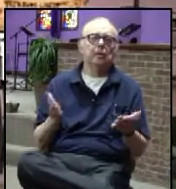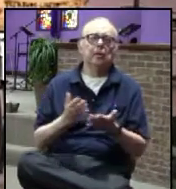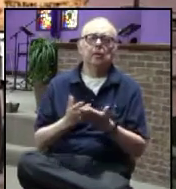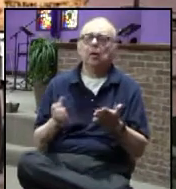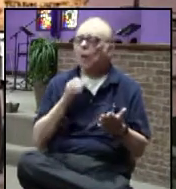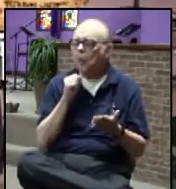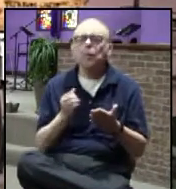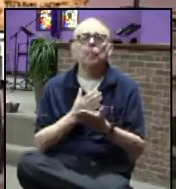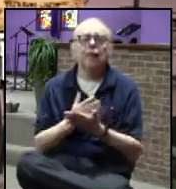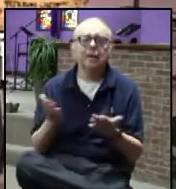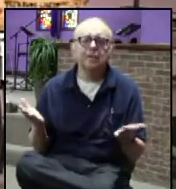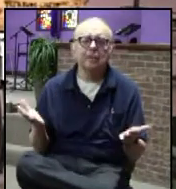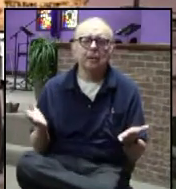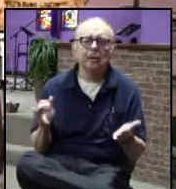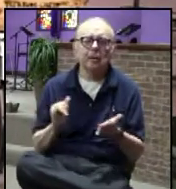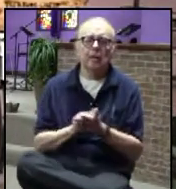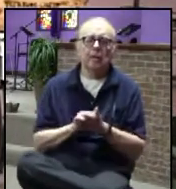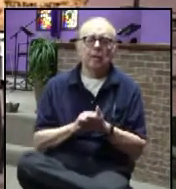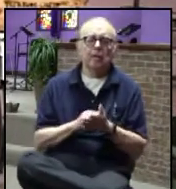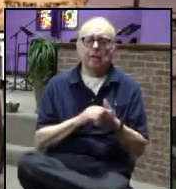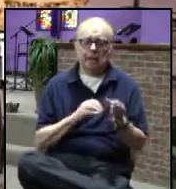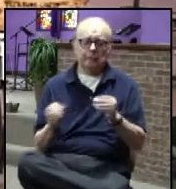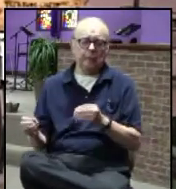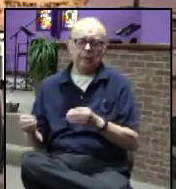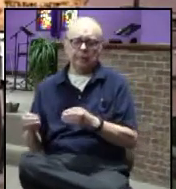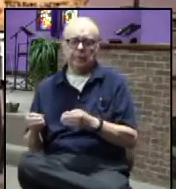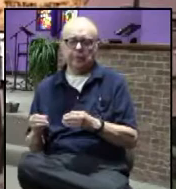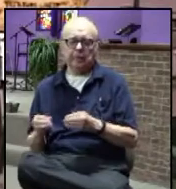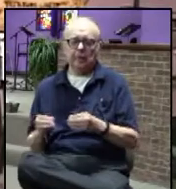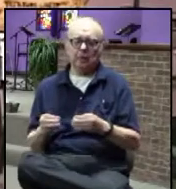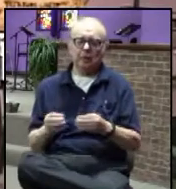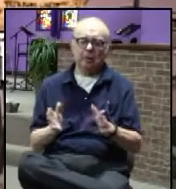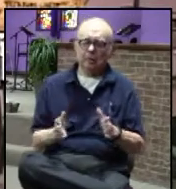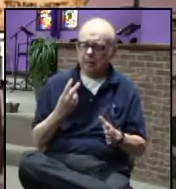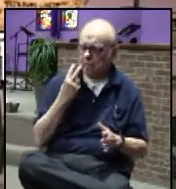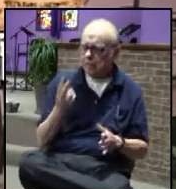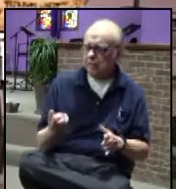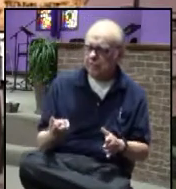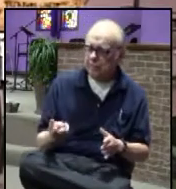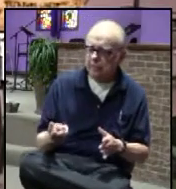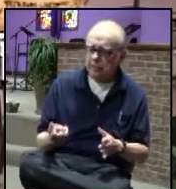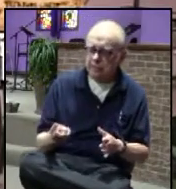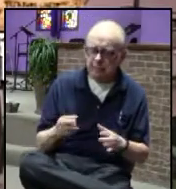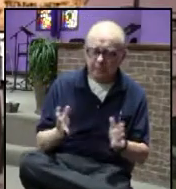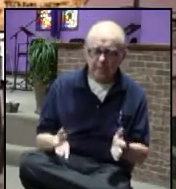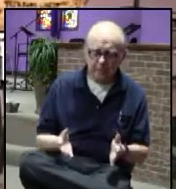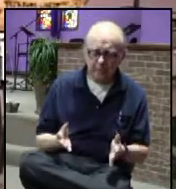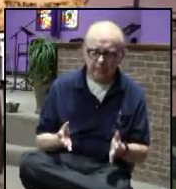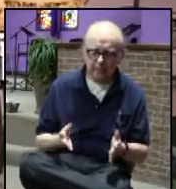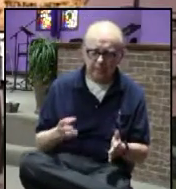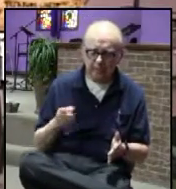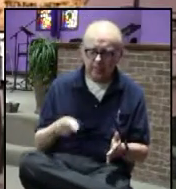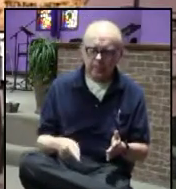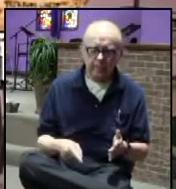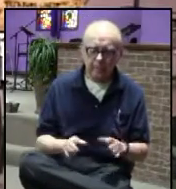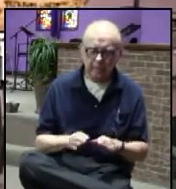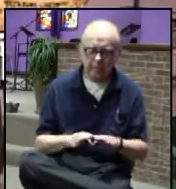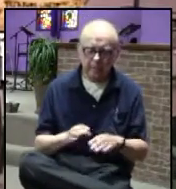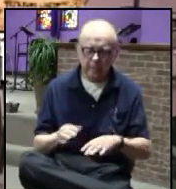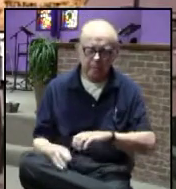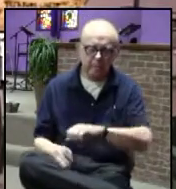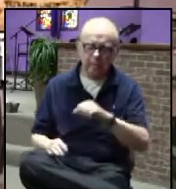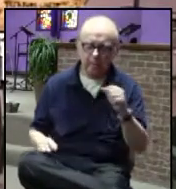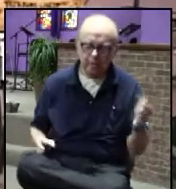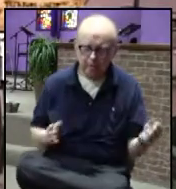old things that they had placed in there. And you go back and you look in those treasure chests, and that treasure chest, when you open it